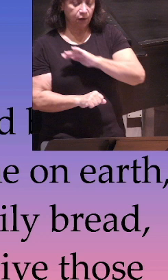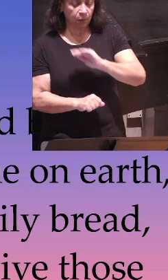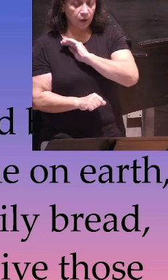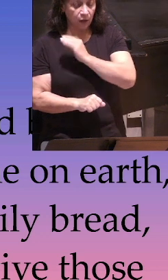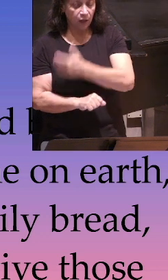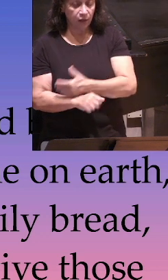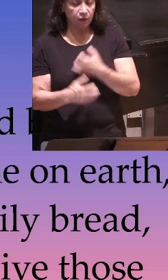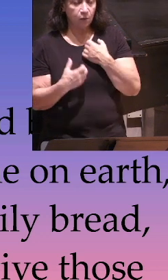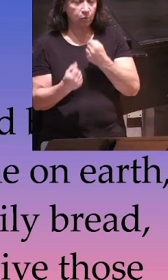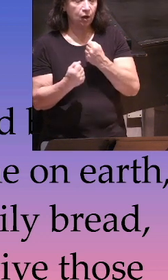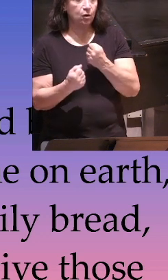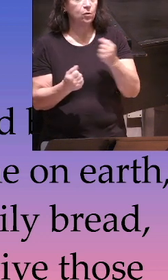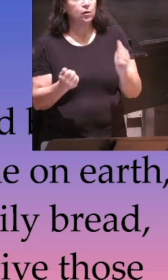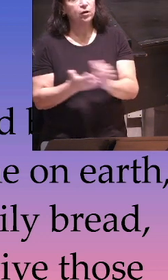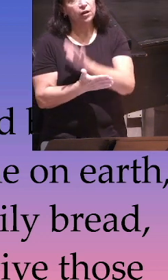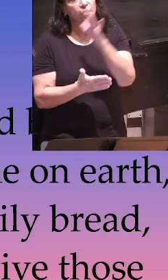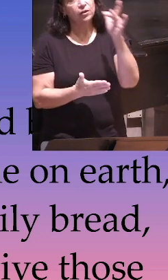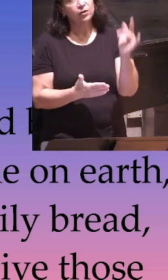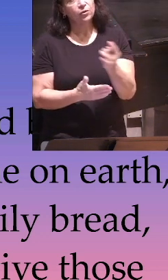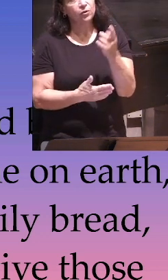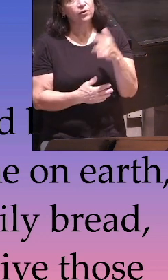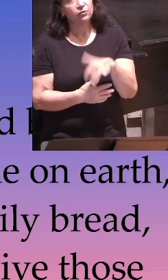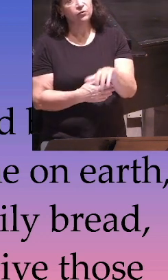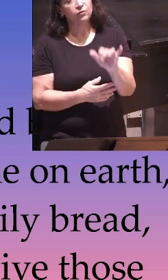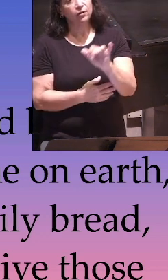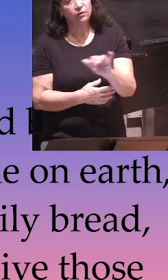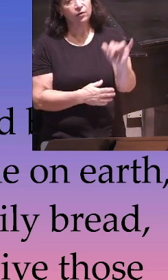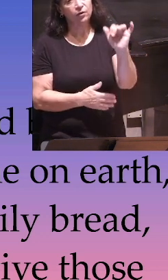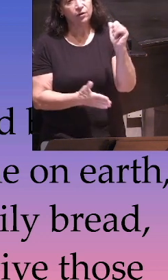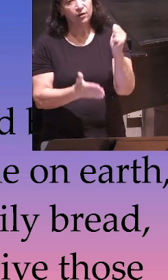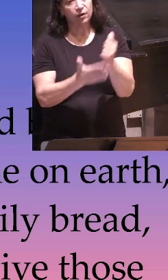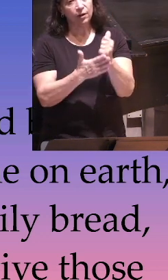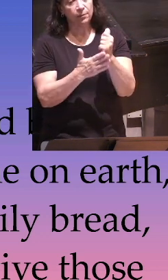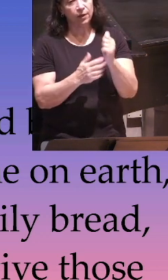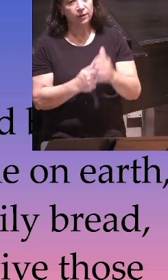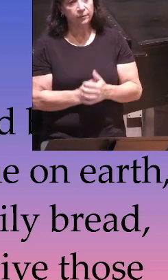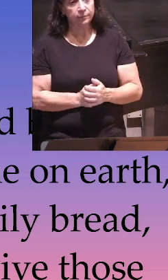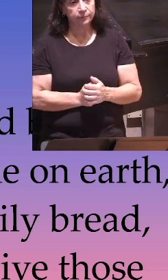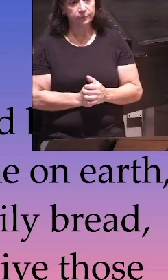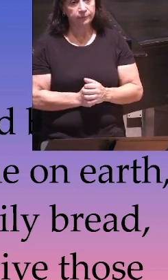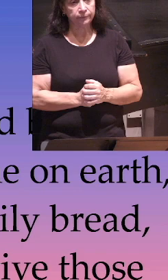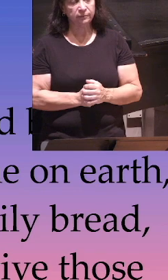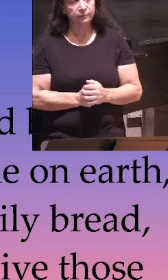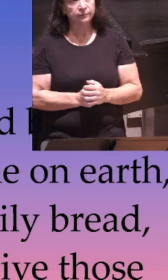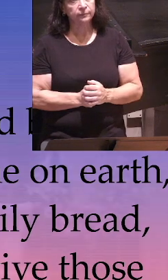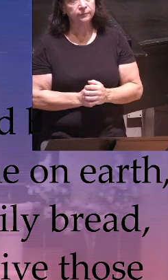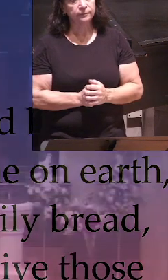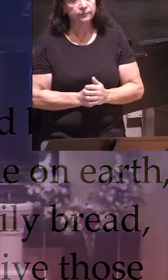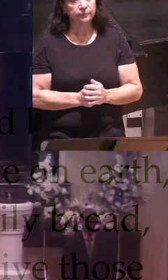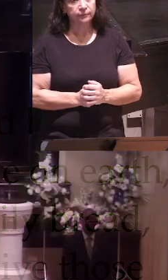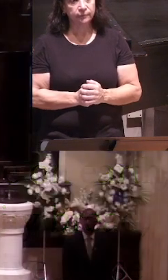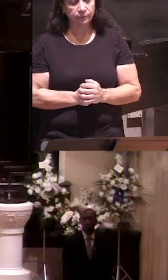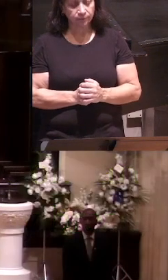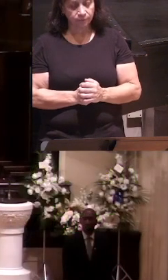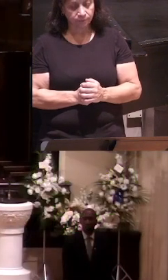the kingdom, and the power, and the glory forever. Amen.